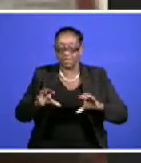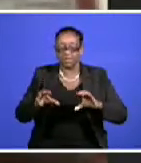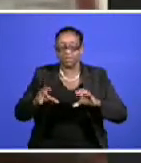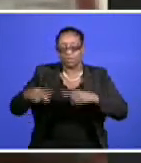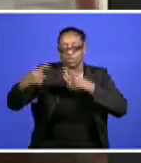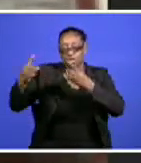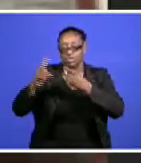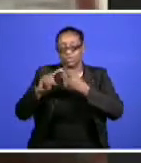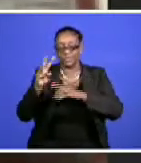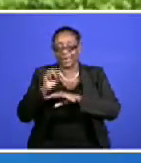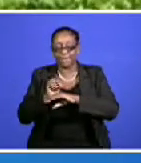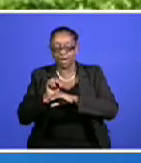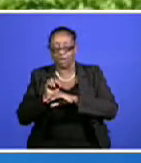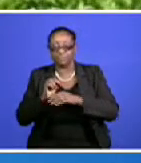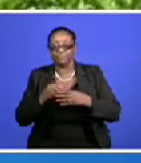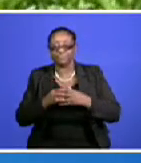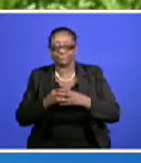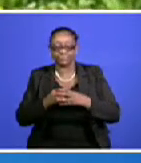agency.